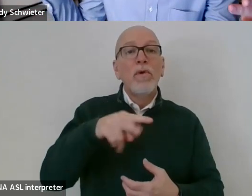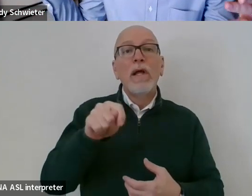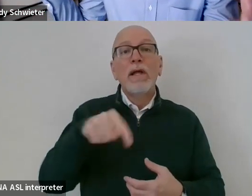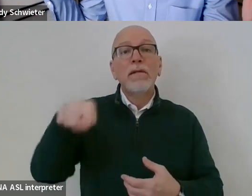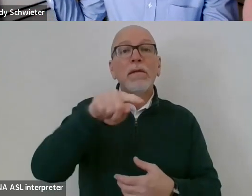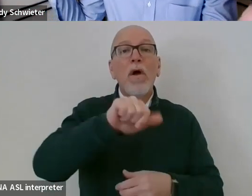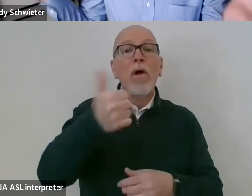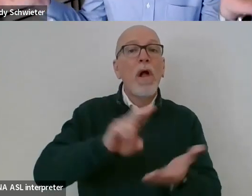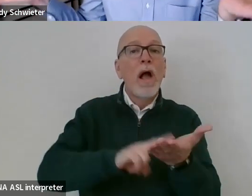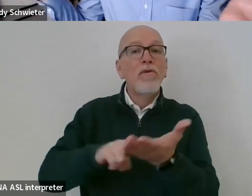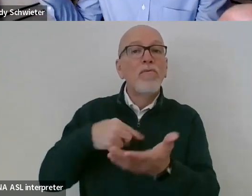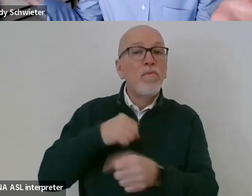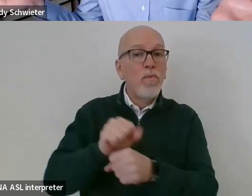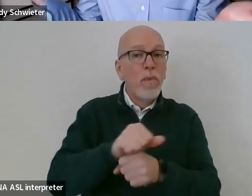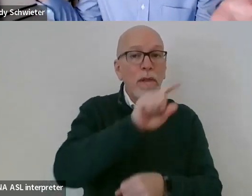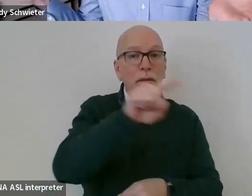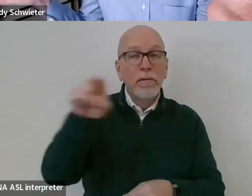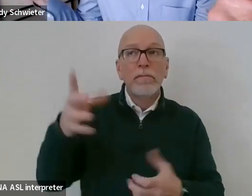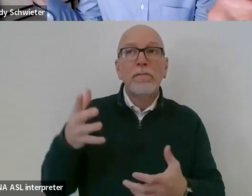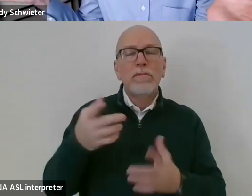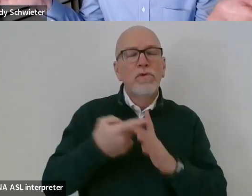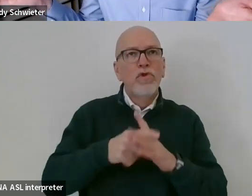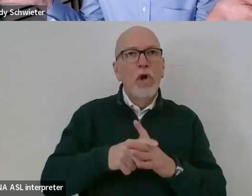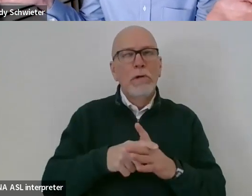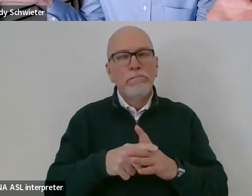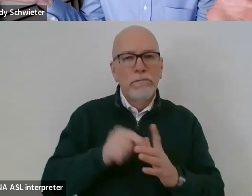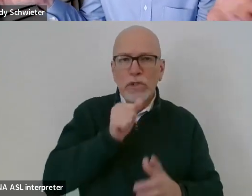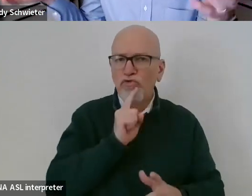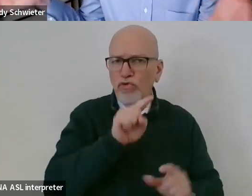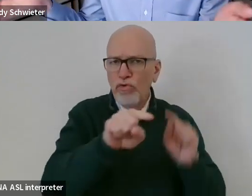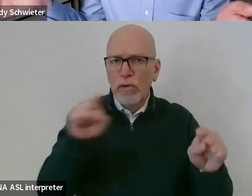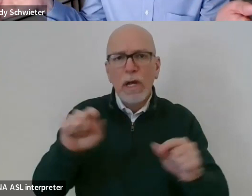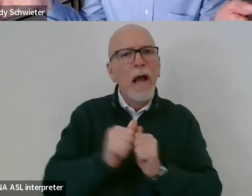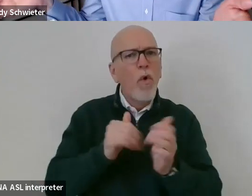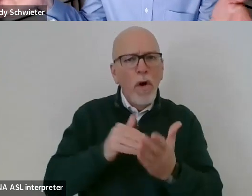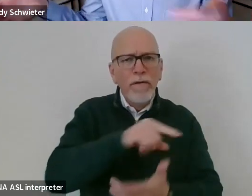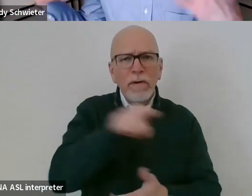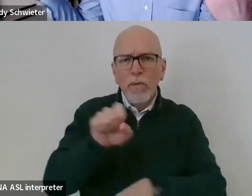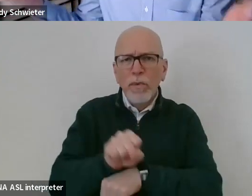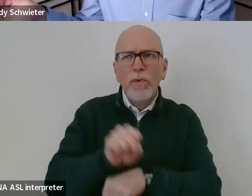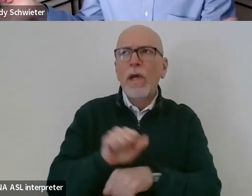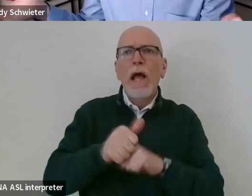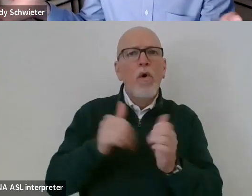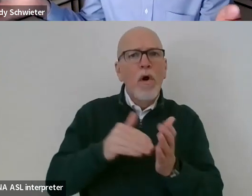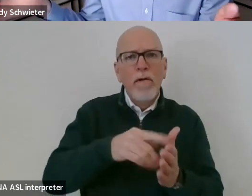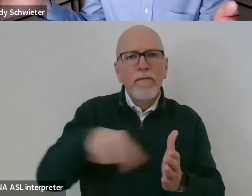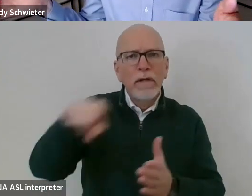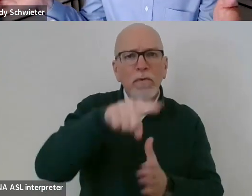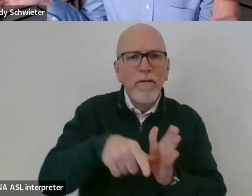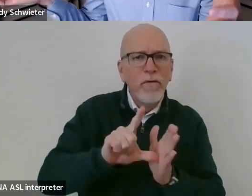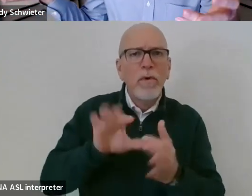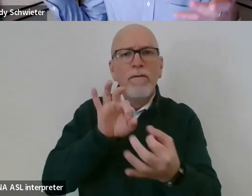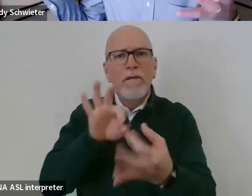that we work with, doubts start to creep in. How often are these people working? How often are they being reviewed? How often do they get